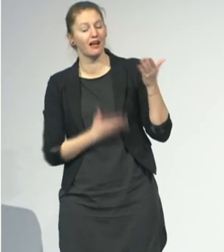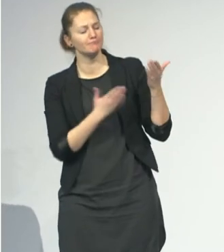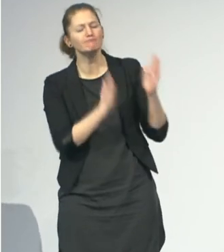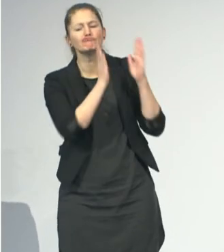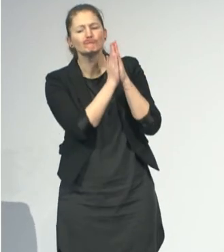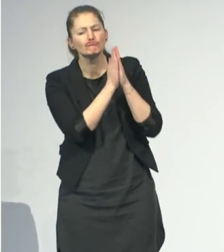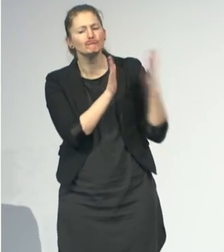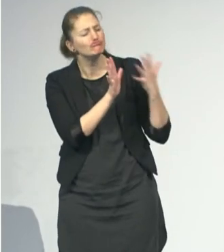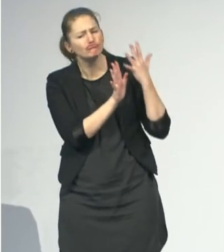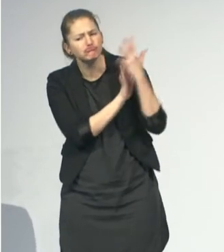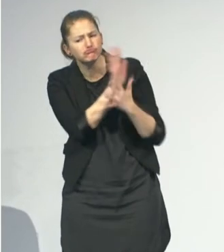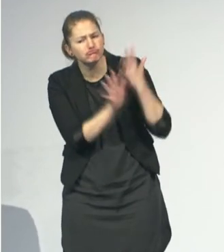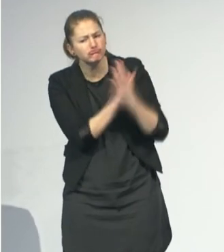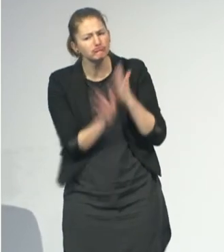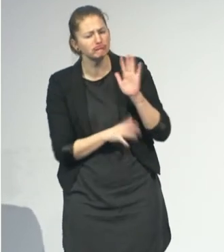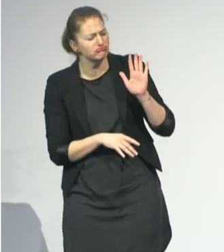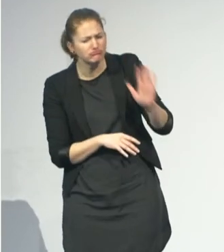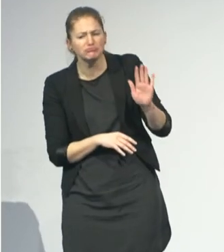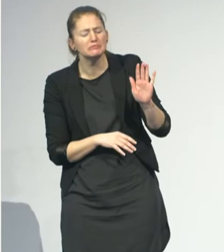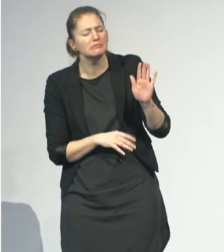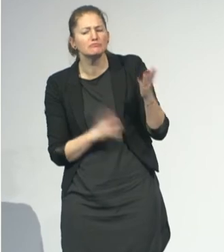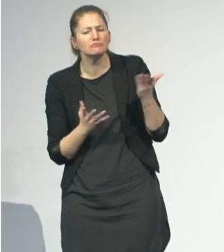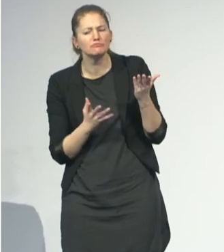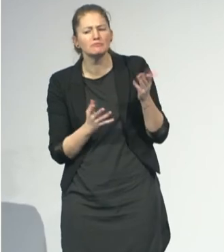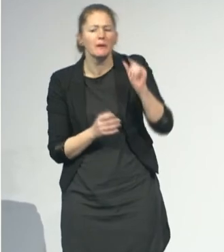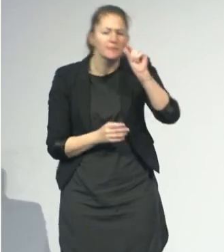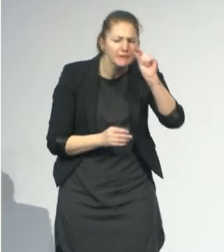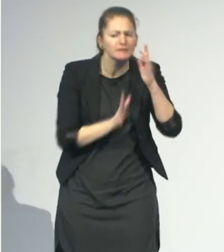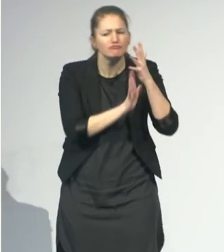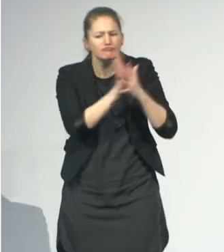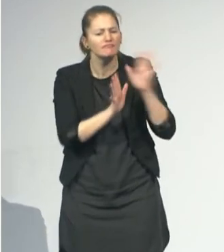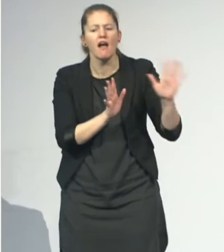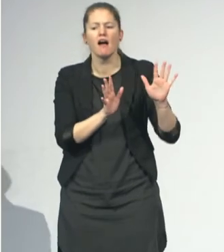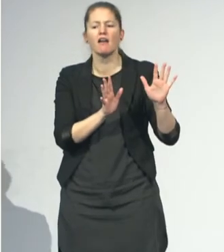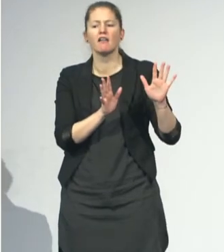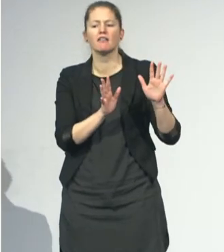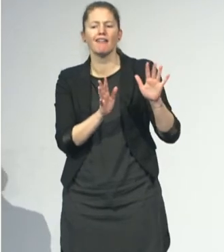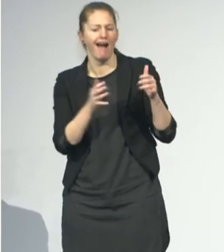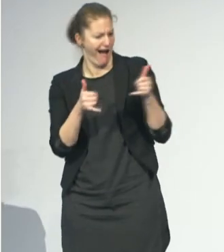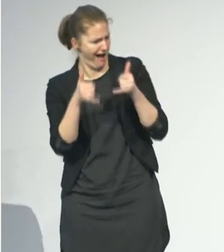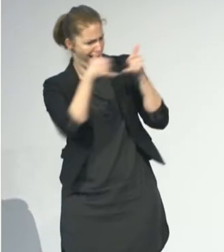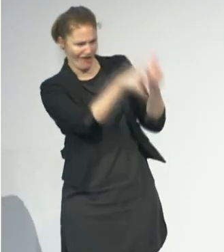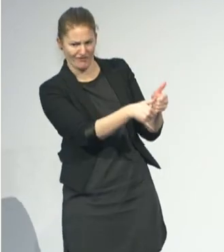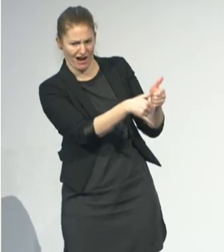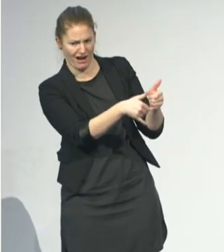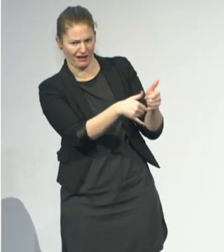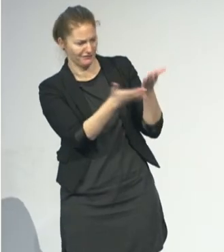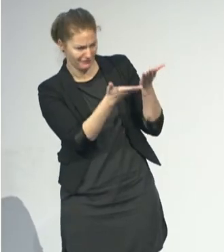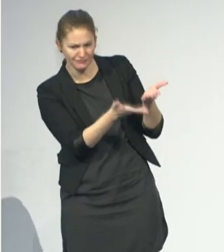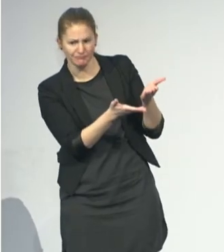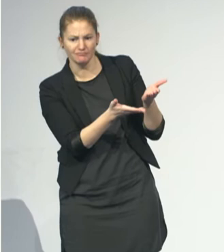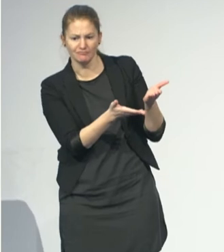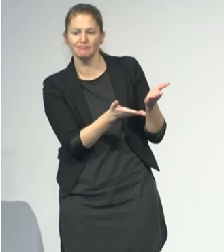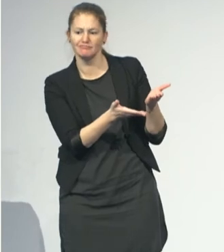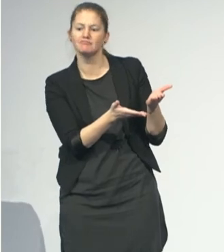a little bit about the award that she got. And then what we're going to do is we're going to learn about the awards that my panelists